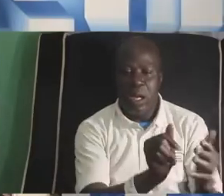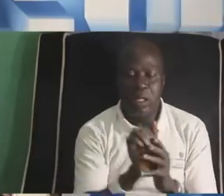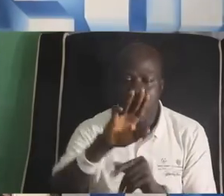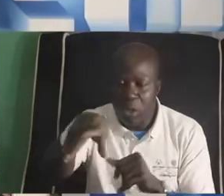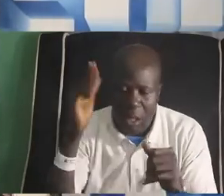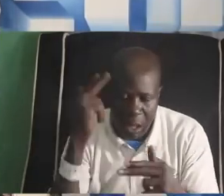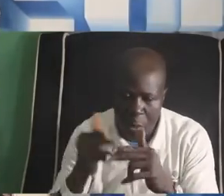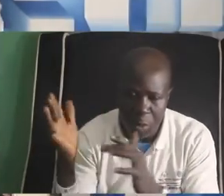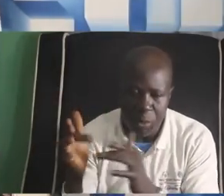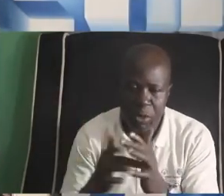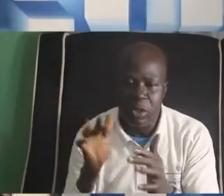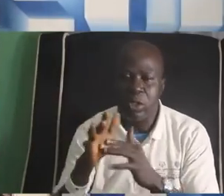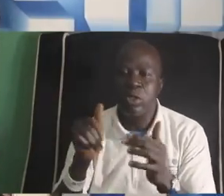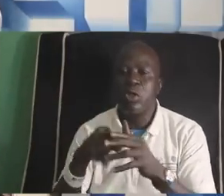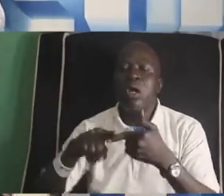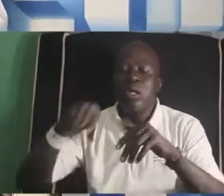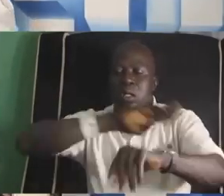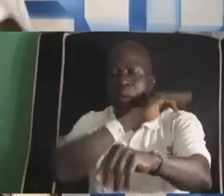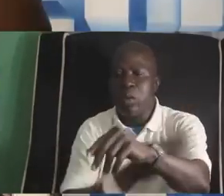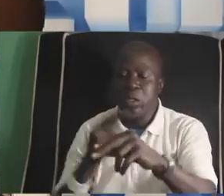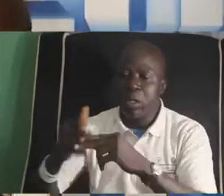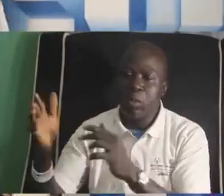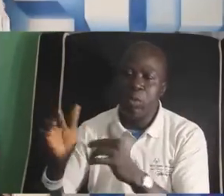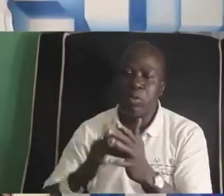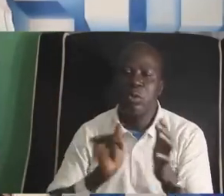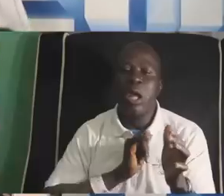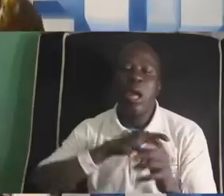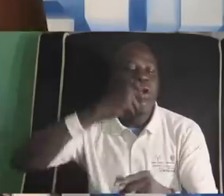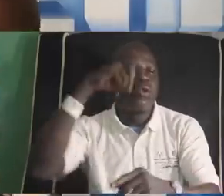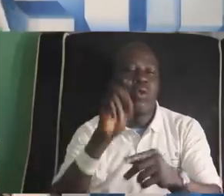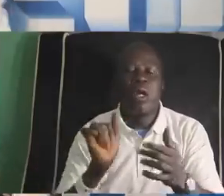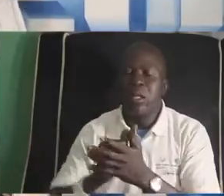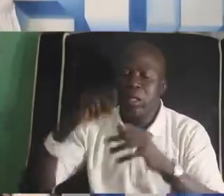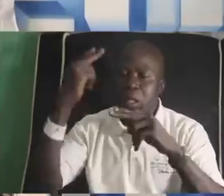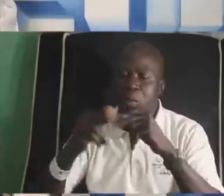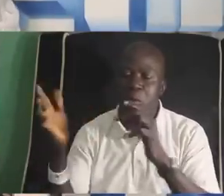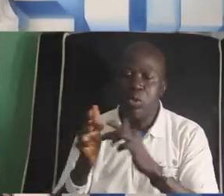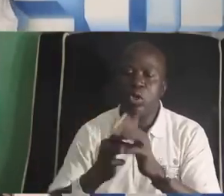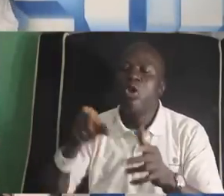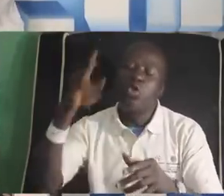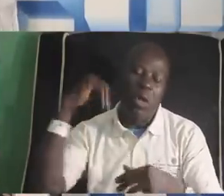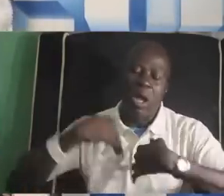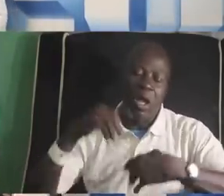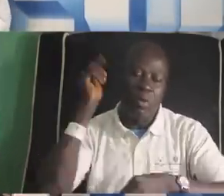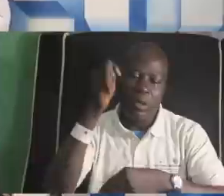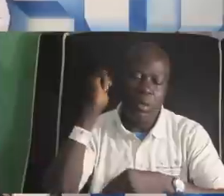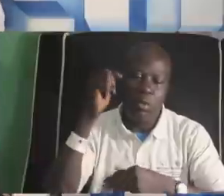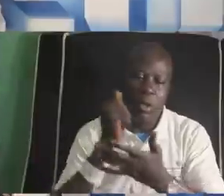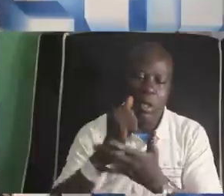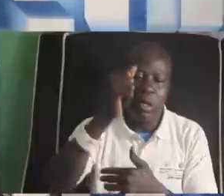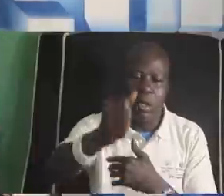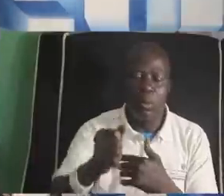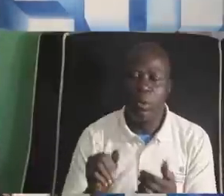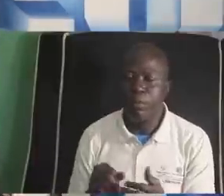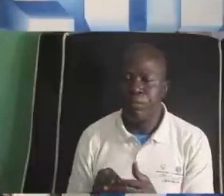make a bold. Le gawo mo de. Mo pala sese. Mo ko Jesus. Wa ni testimony. Amen. You